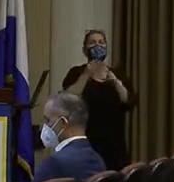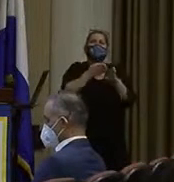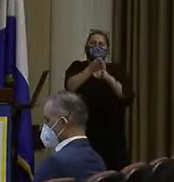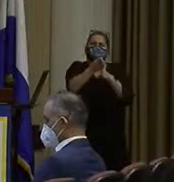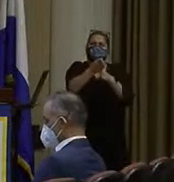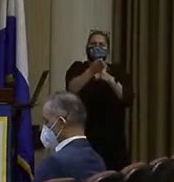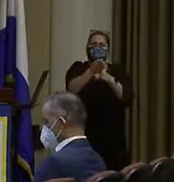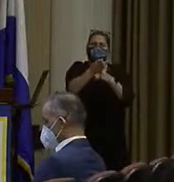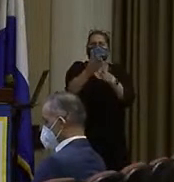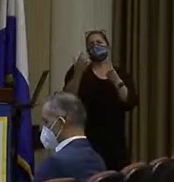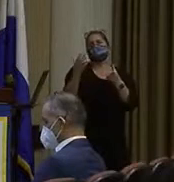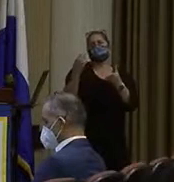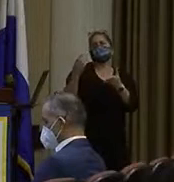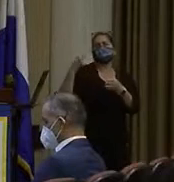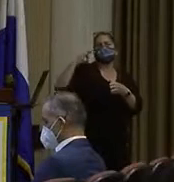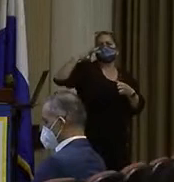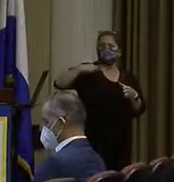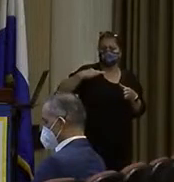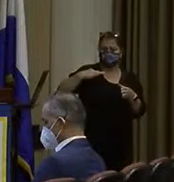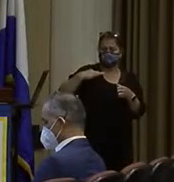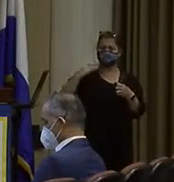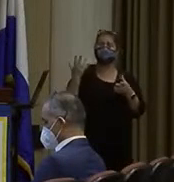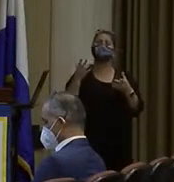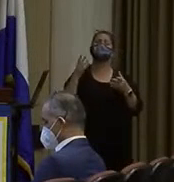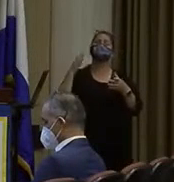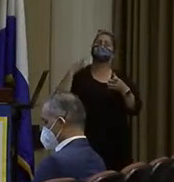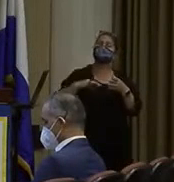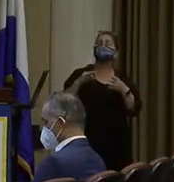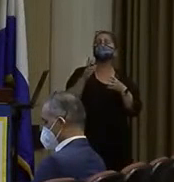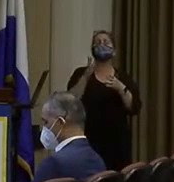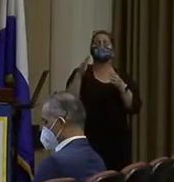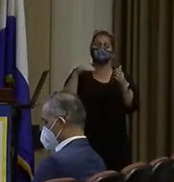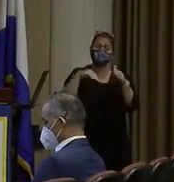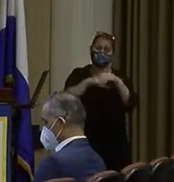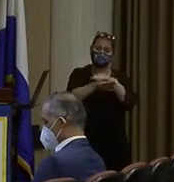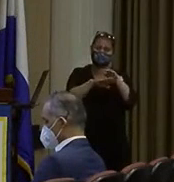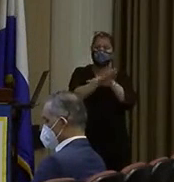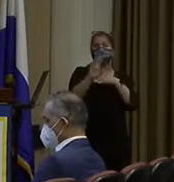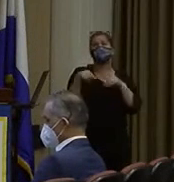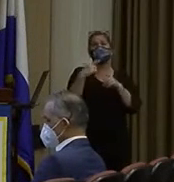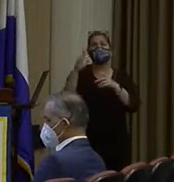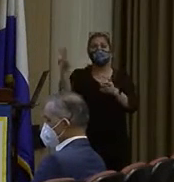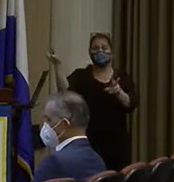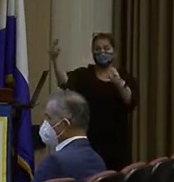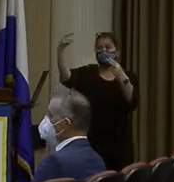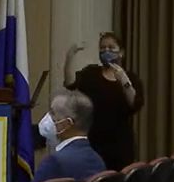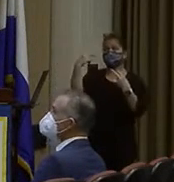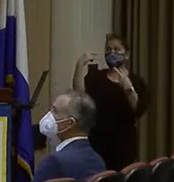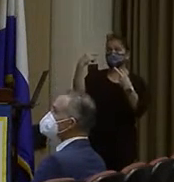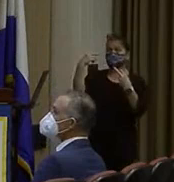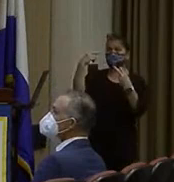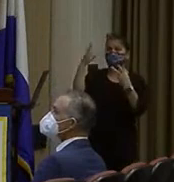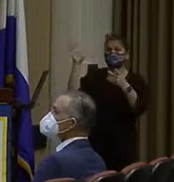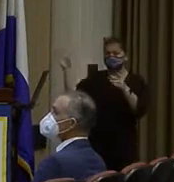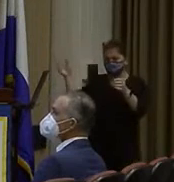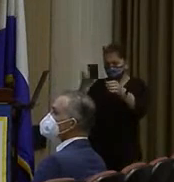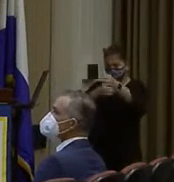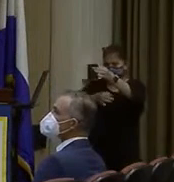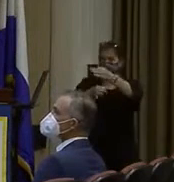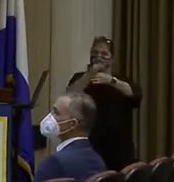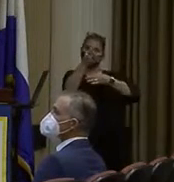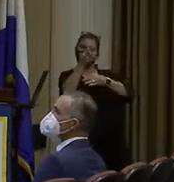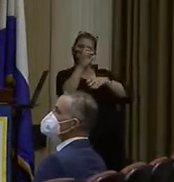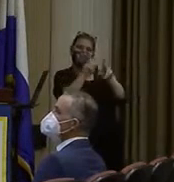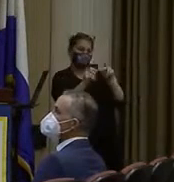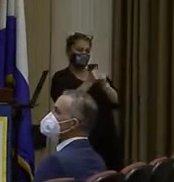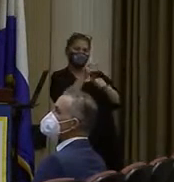professional social capital to be able to gain access to spaces, but once you gain the spotlight, get out of it, okay? And leave that place